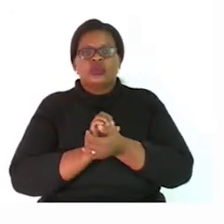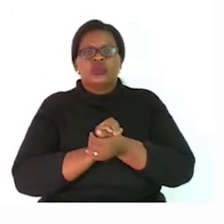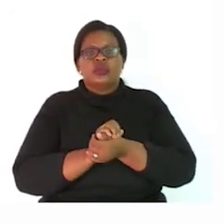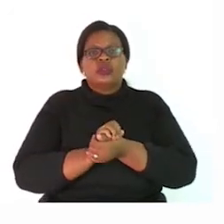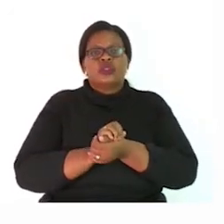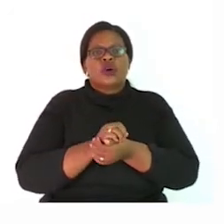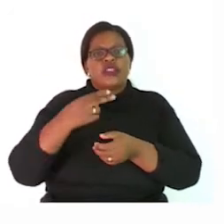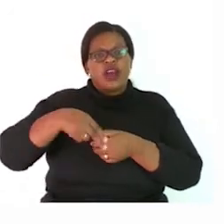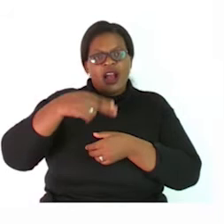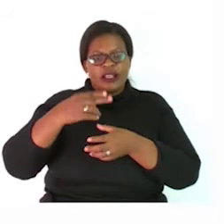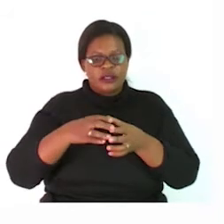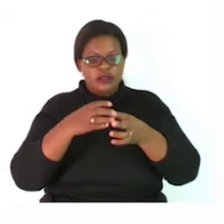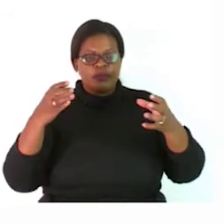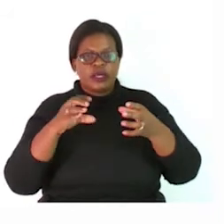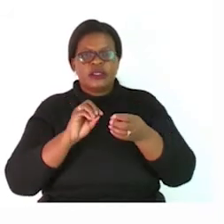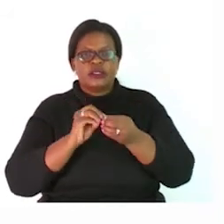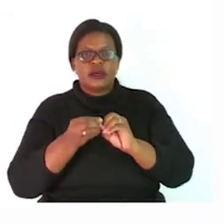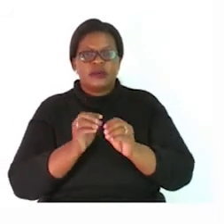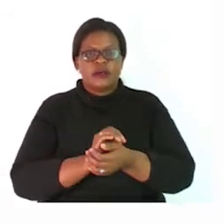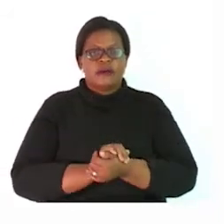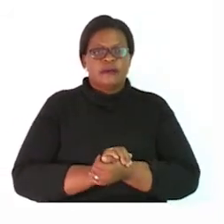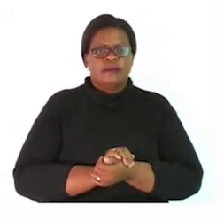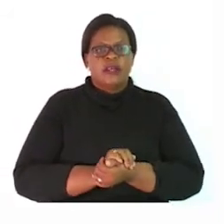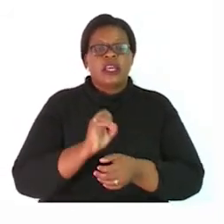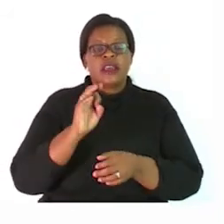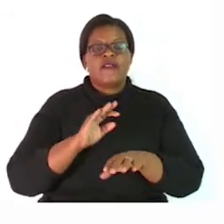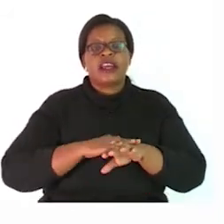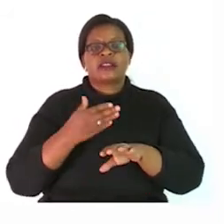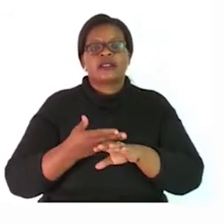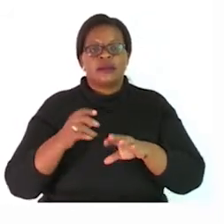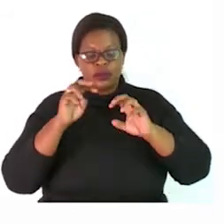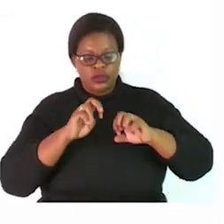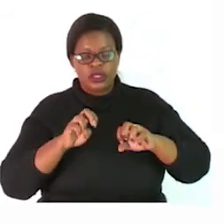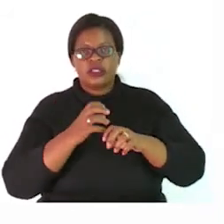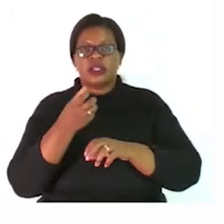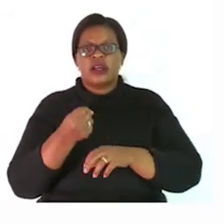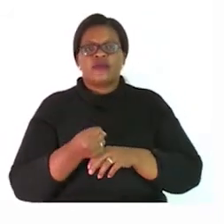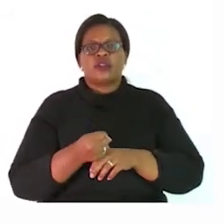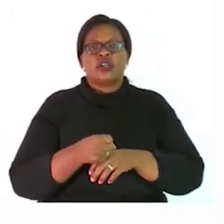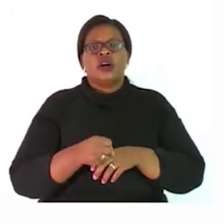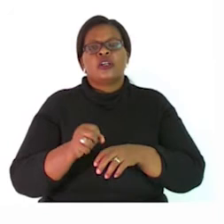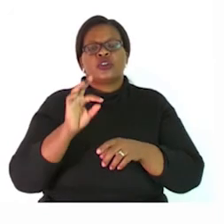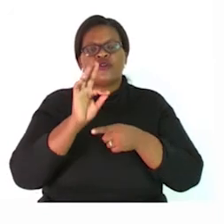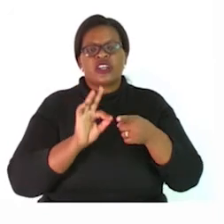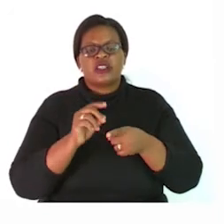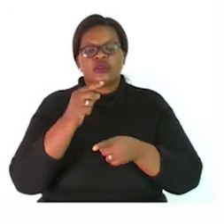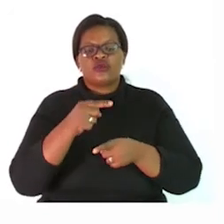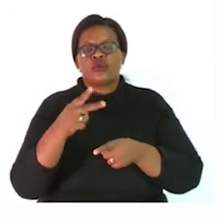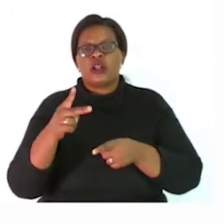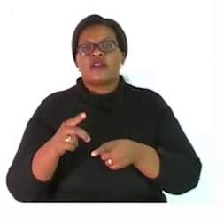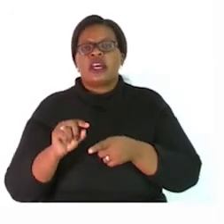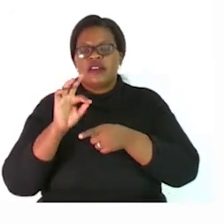number. So if we have to take an example of the factors of 12 and the factors